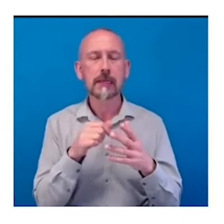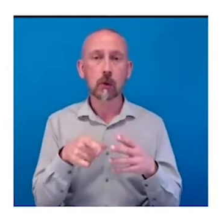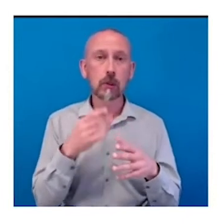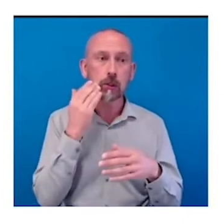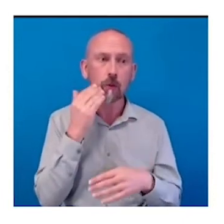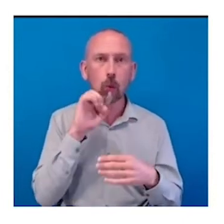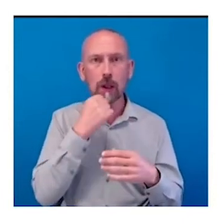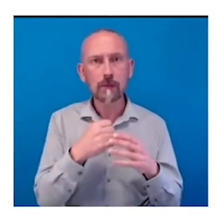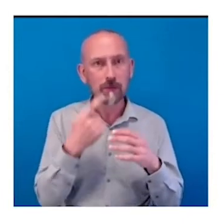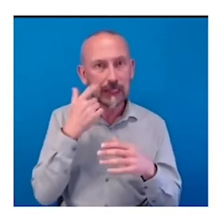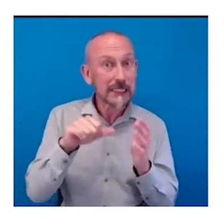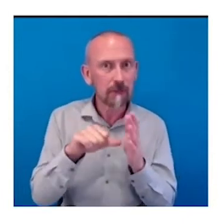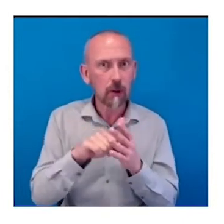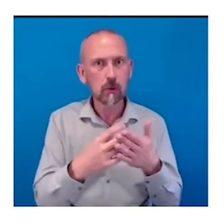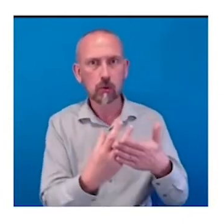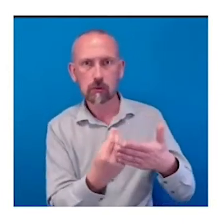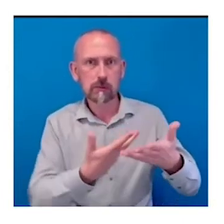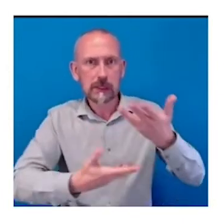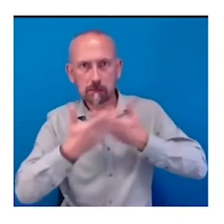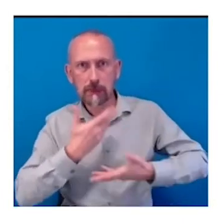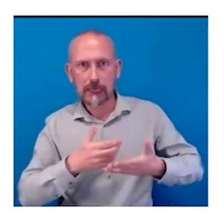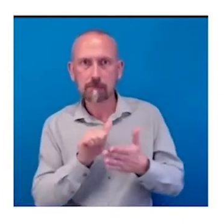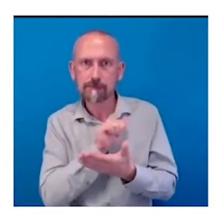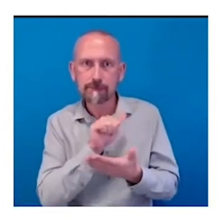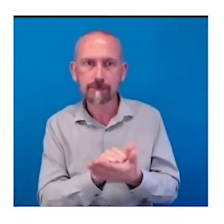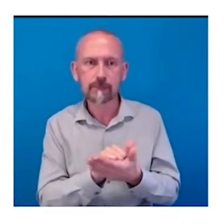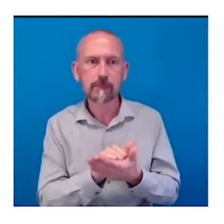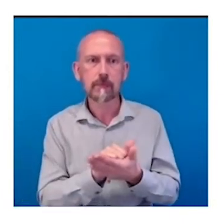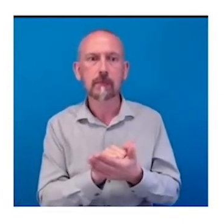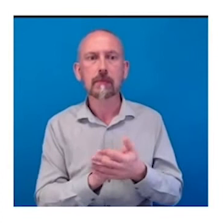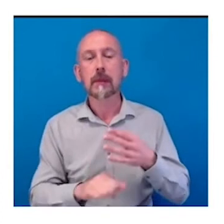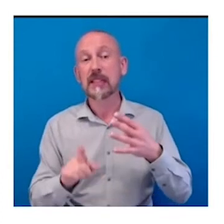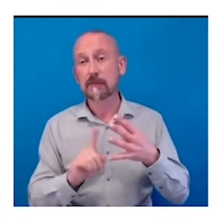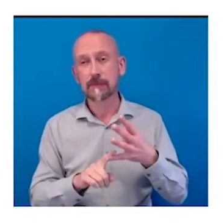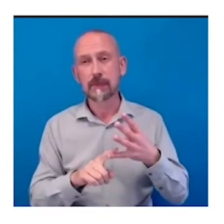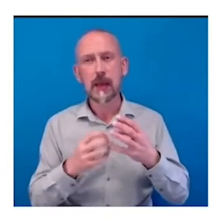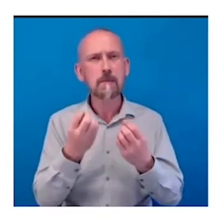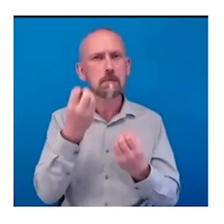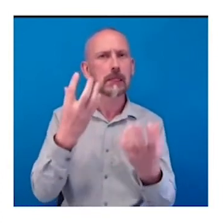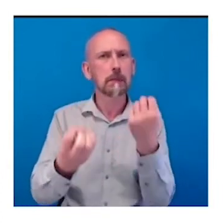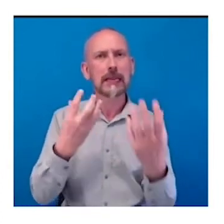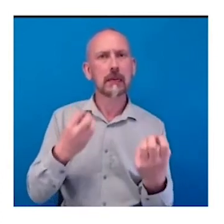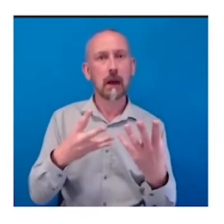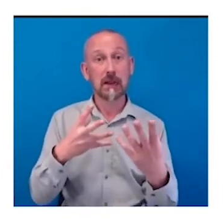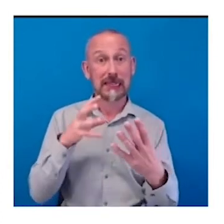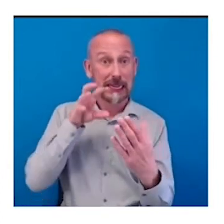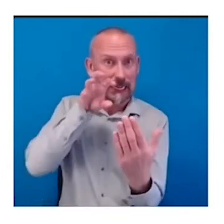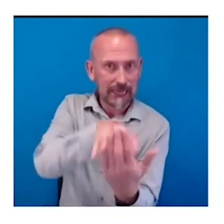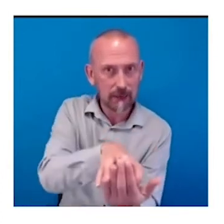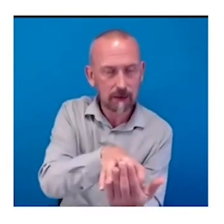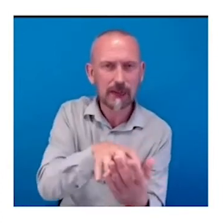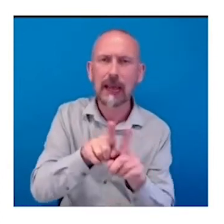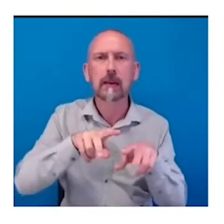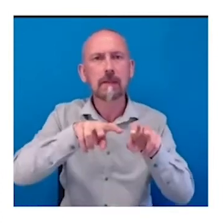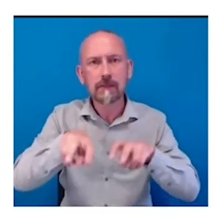sure it's read back in the correct way. And then further on, things like embedded multimedia. If you've embedded a movie, make sure